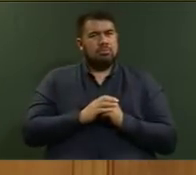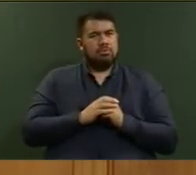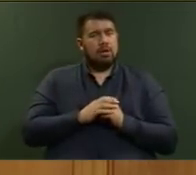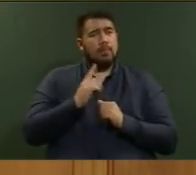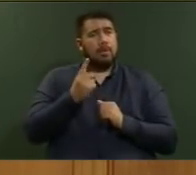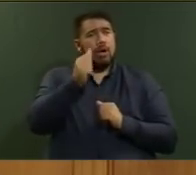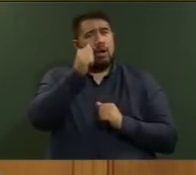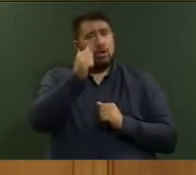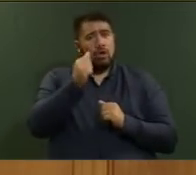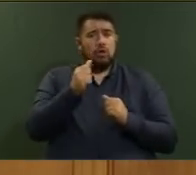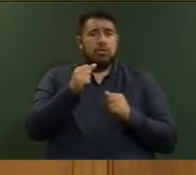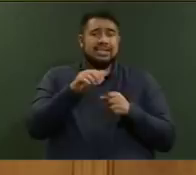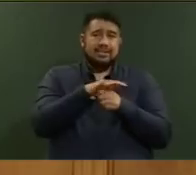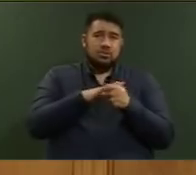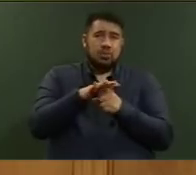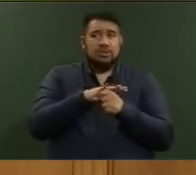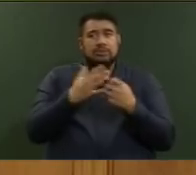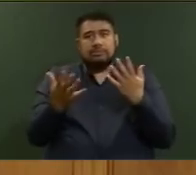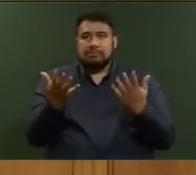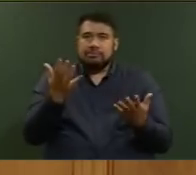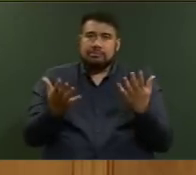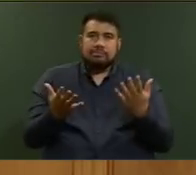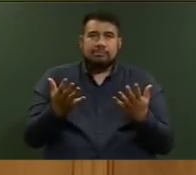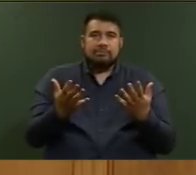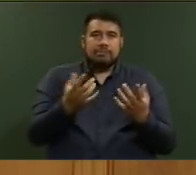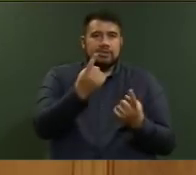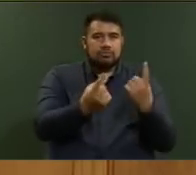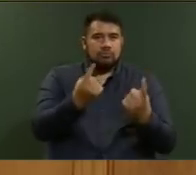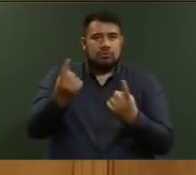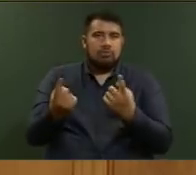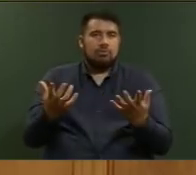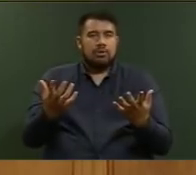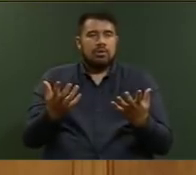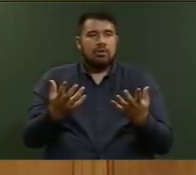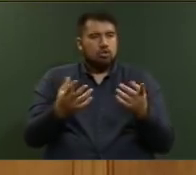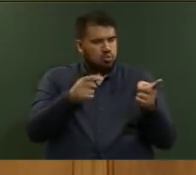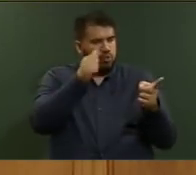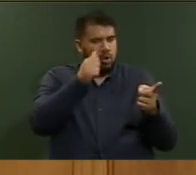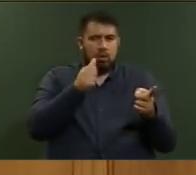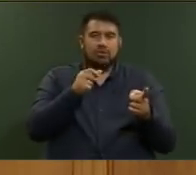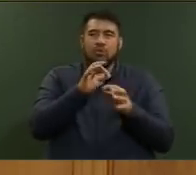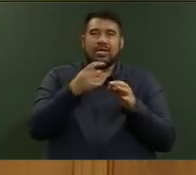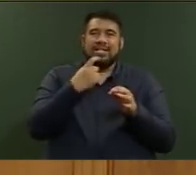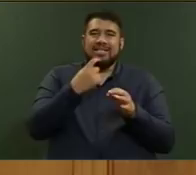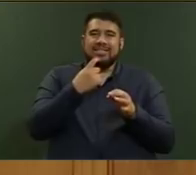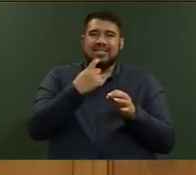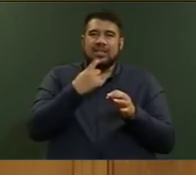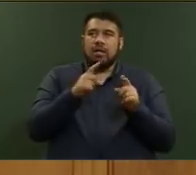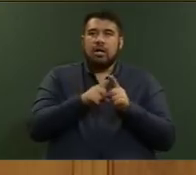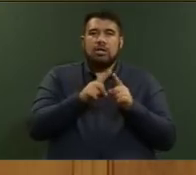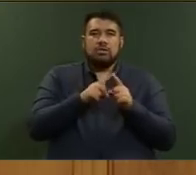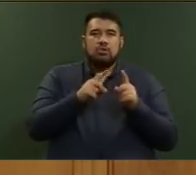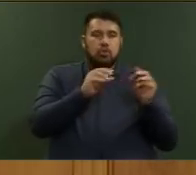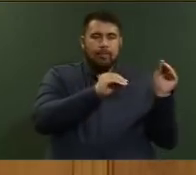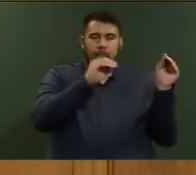of circumstances come to play, and that member should know that. It's not easy sometimes to move 50 kilometres. It's